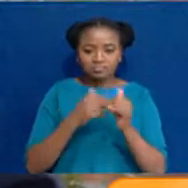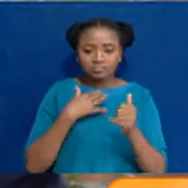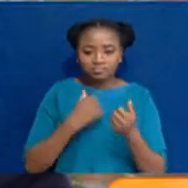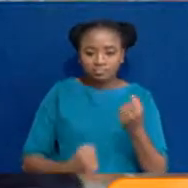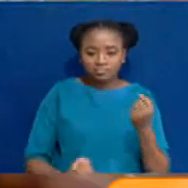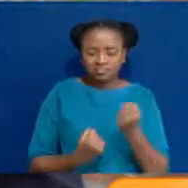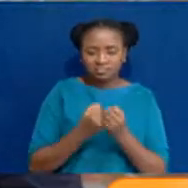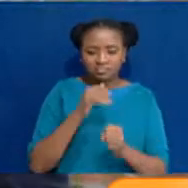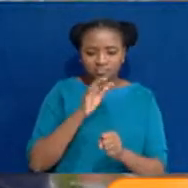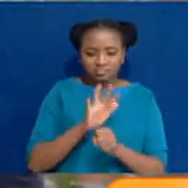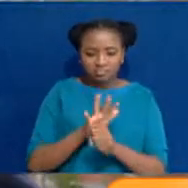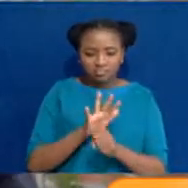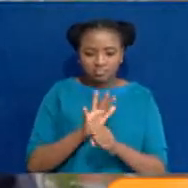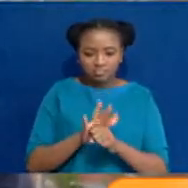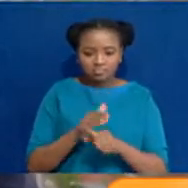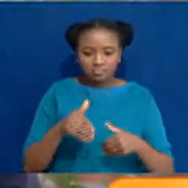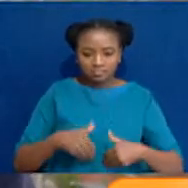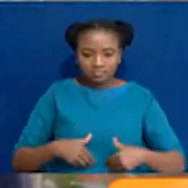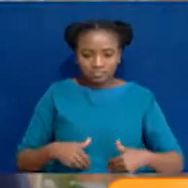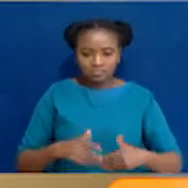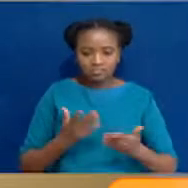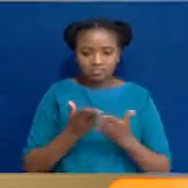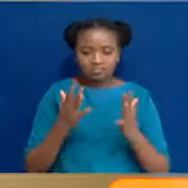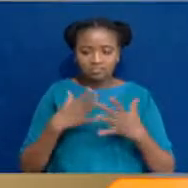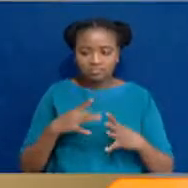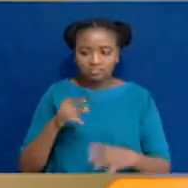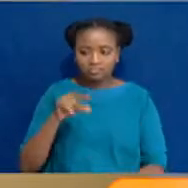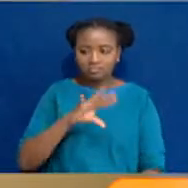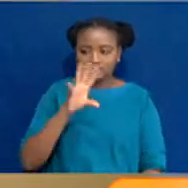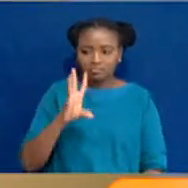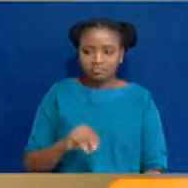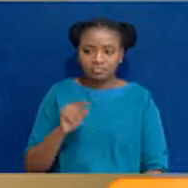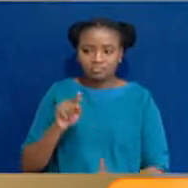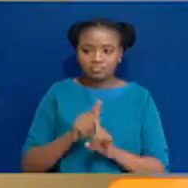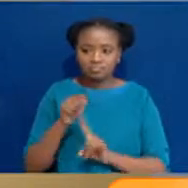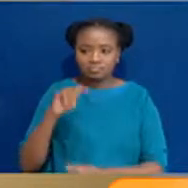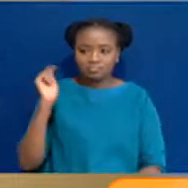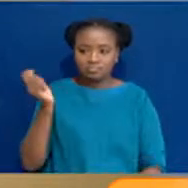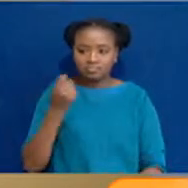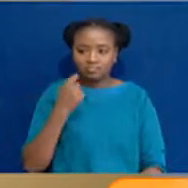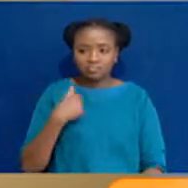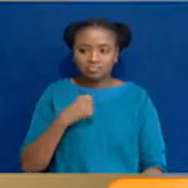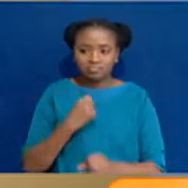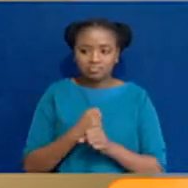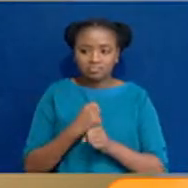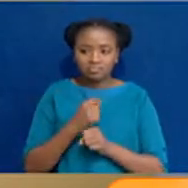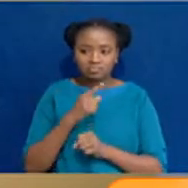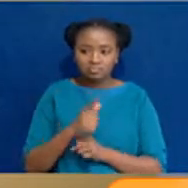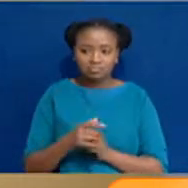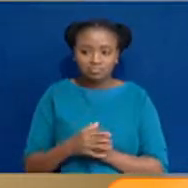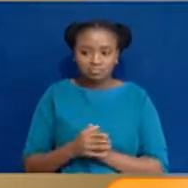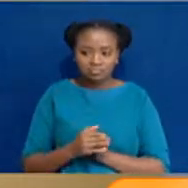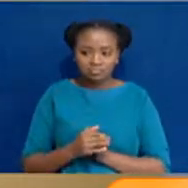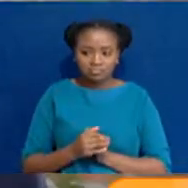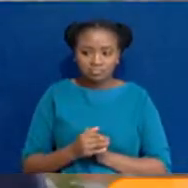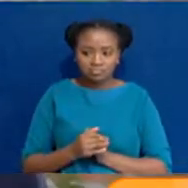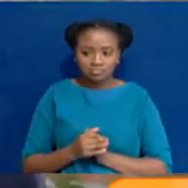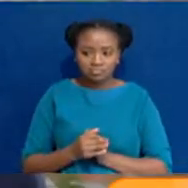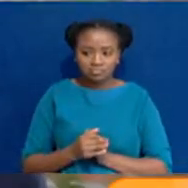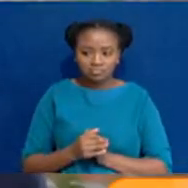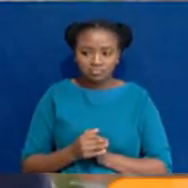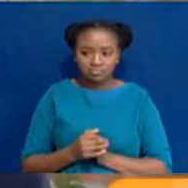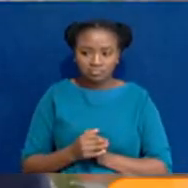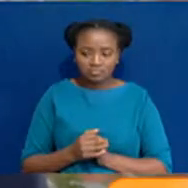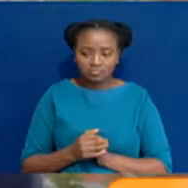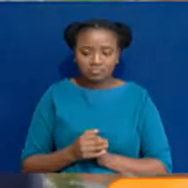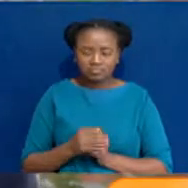many other young Jesses and Cyrils out there in Kenya and in Africa. Mm-hmm. So how do we do this? Doing it within your own school is not as scalable as forming a